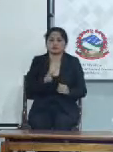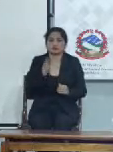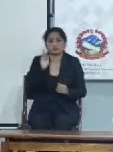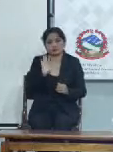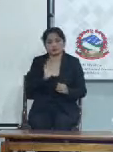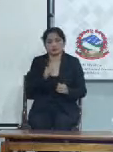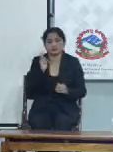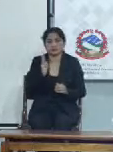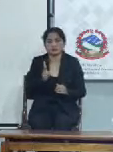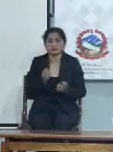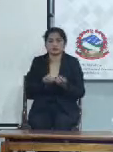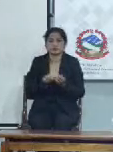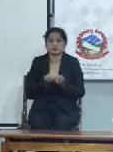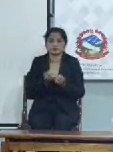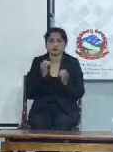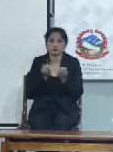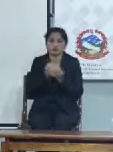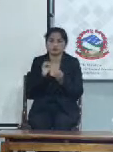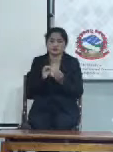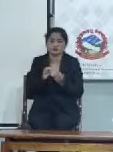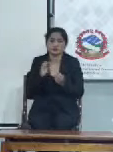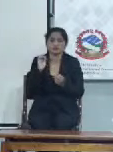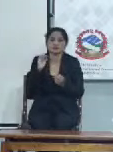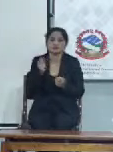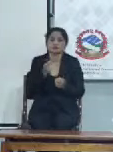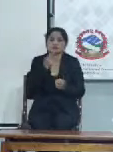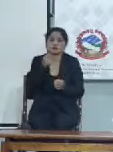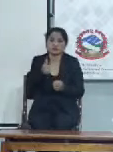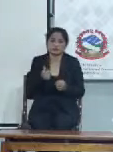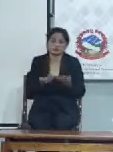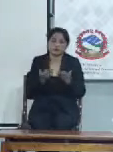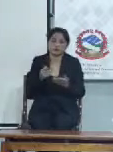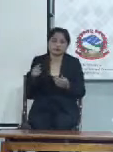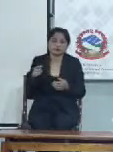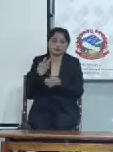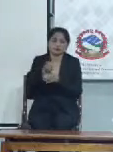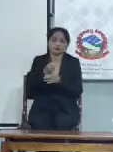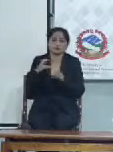especially in the crisis communication, as I said,